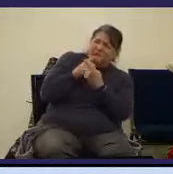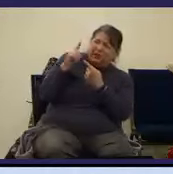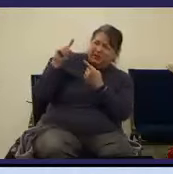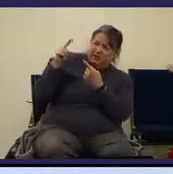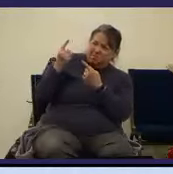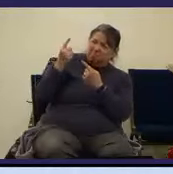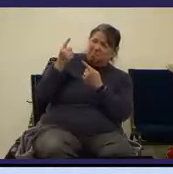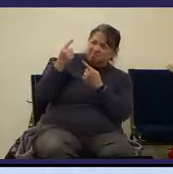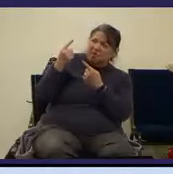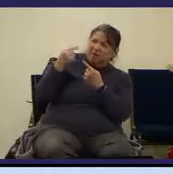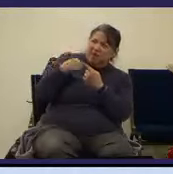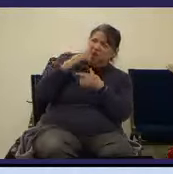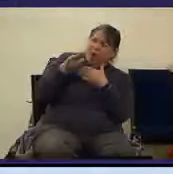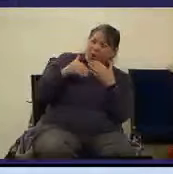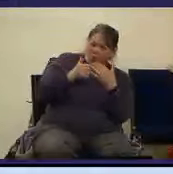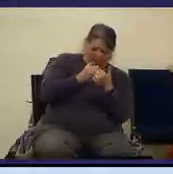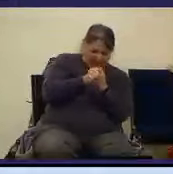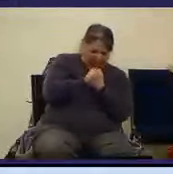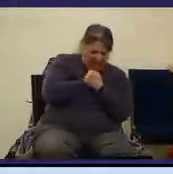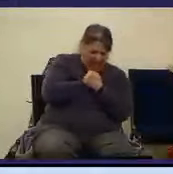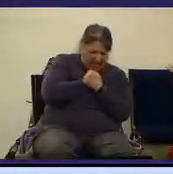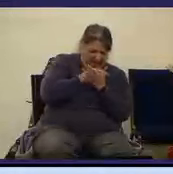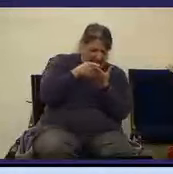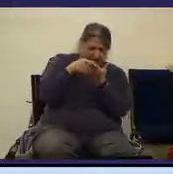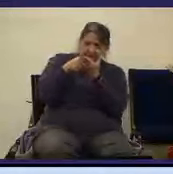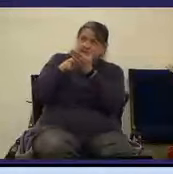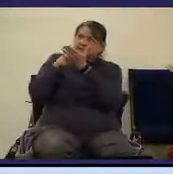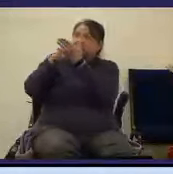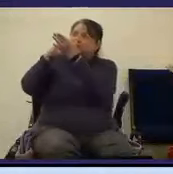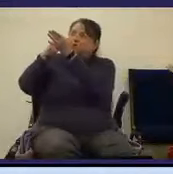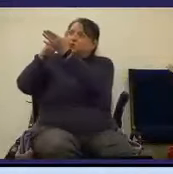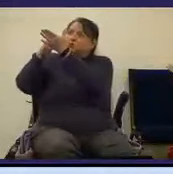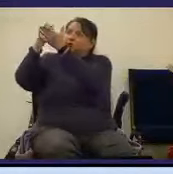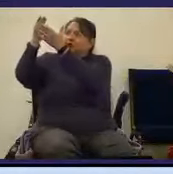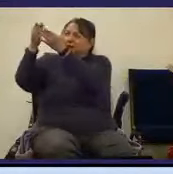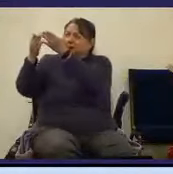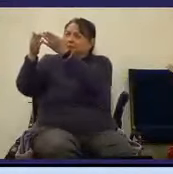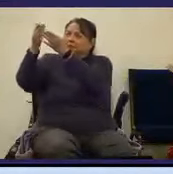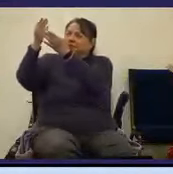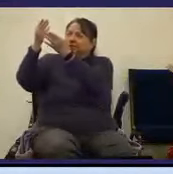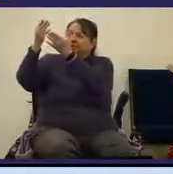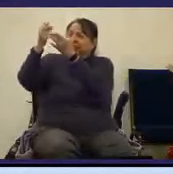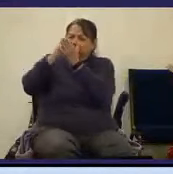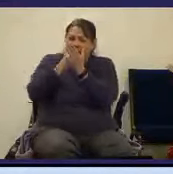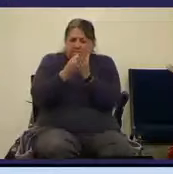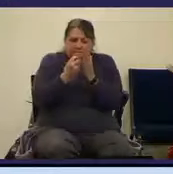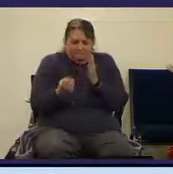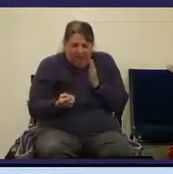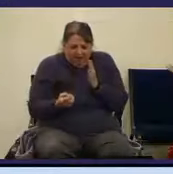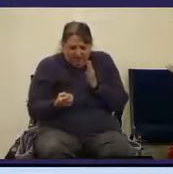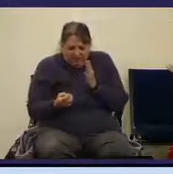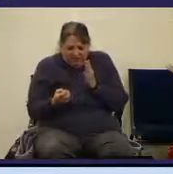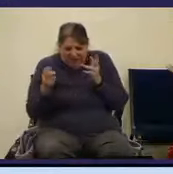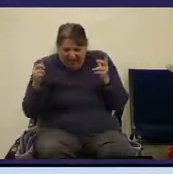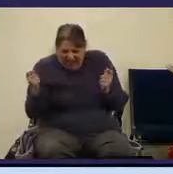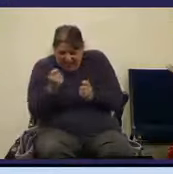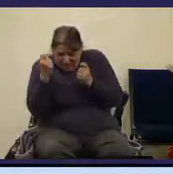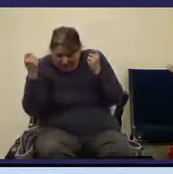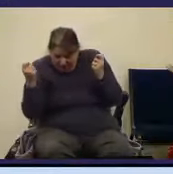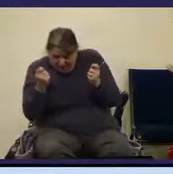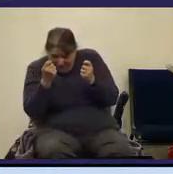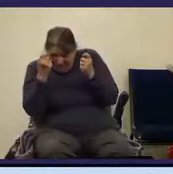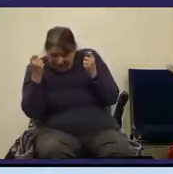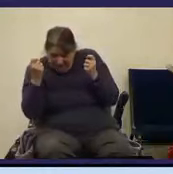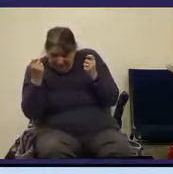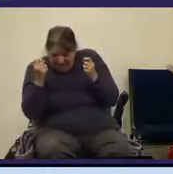knew him, and all my love is due him. He plunged me